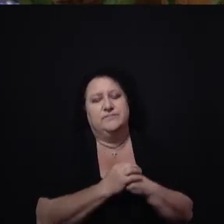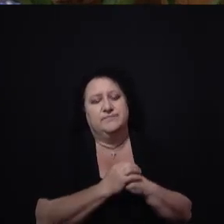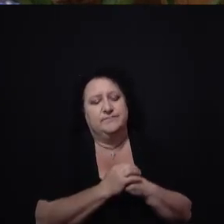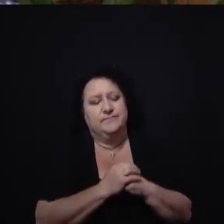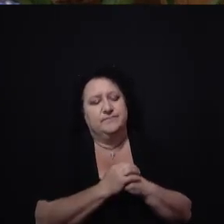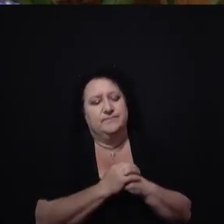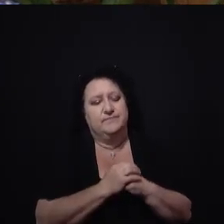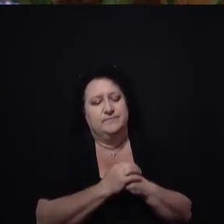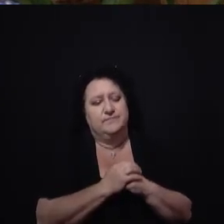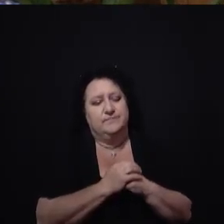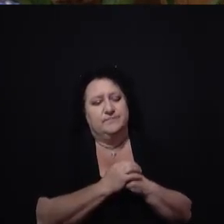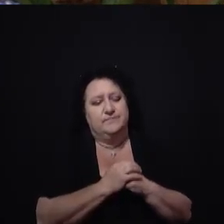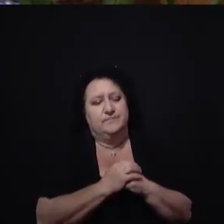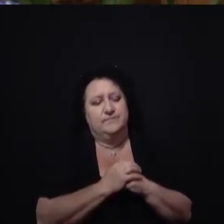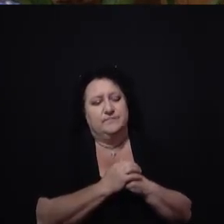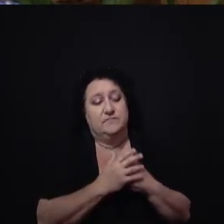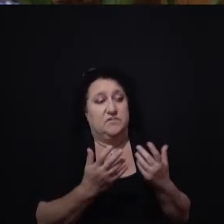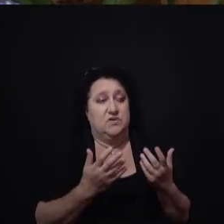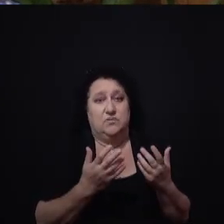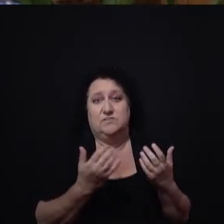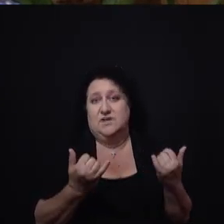So today, I want to invite you to do that.